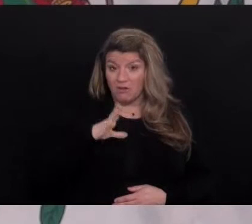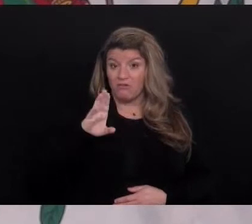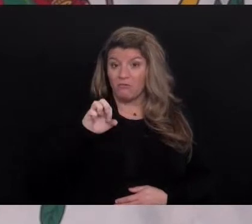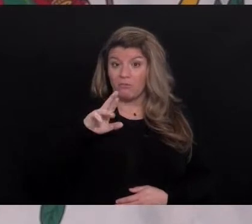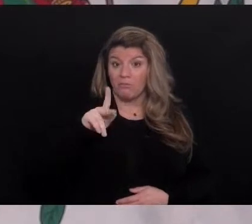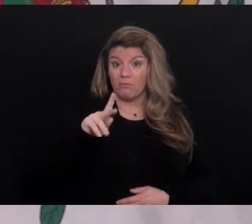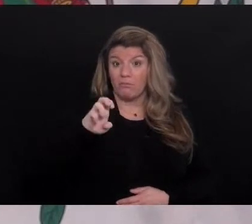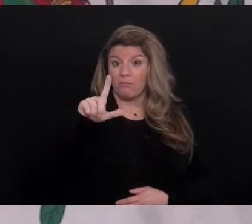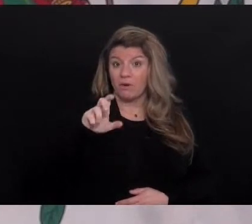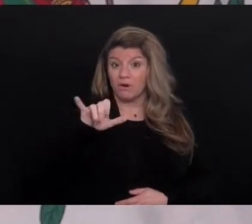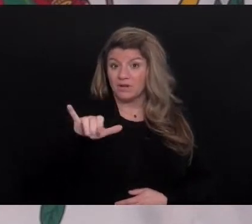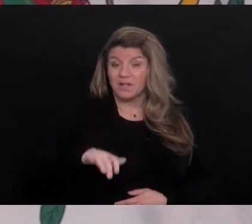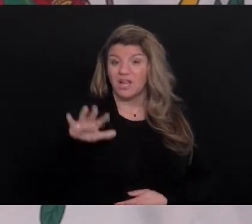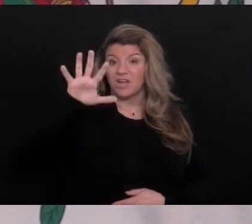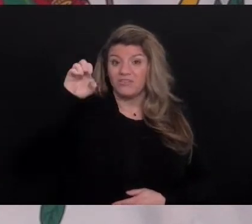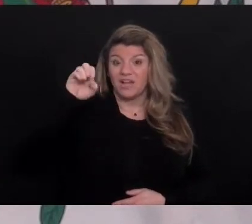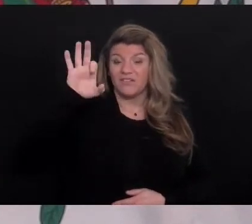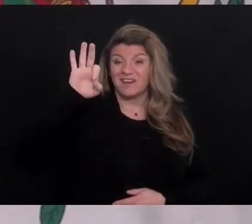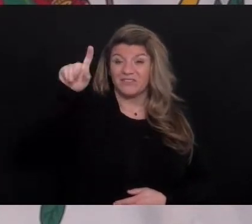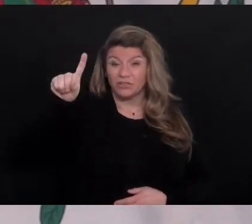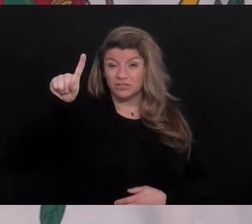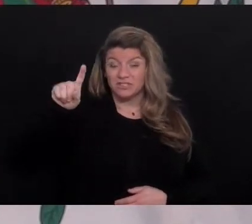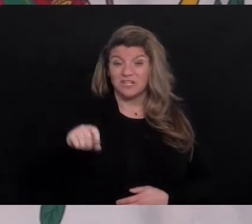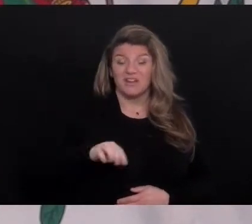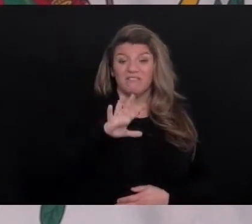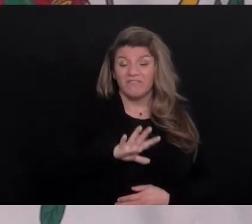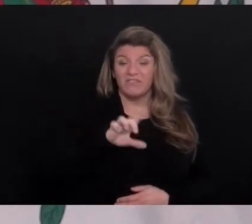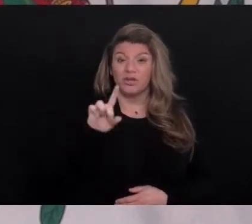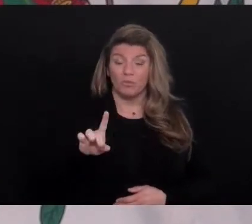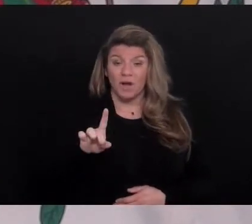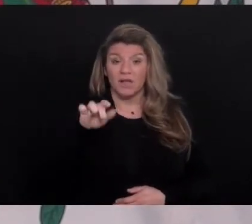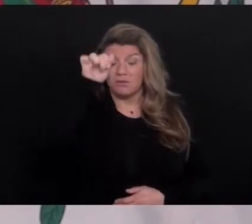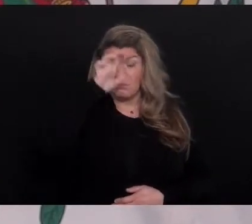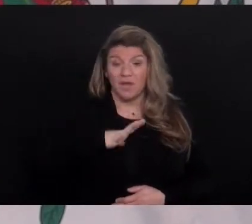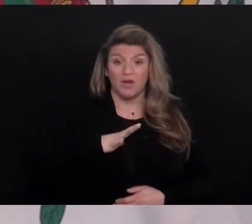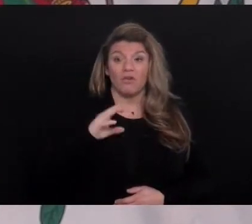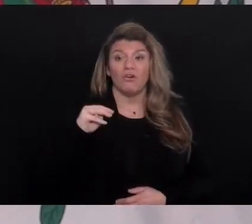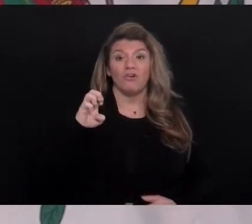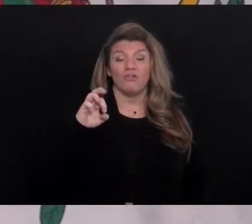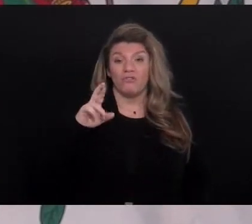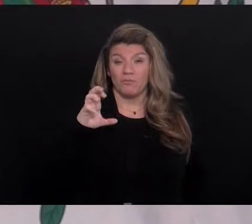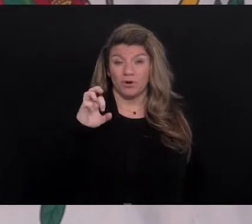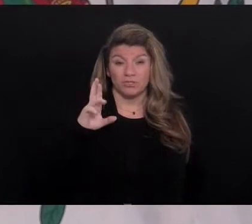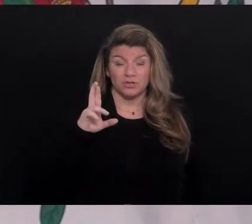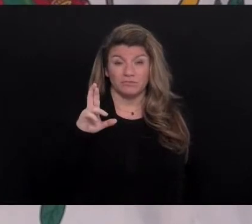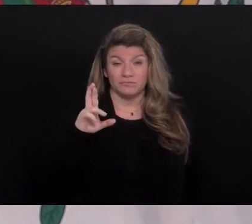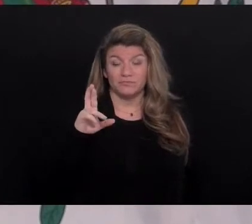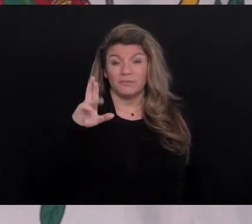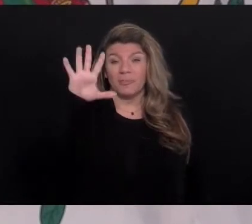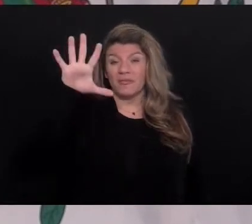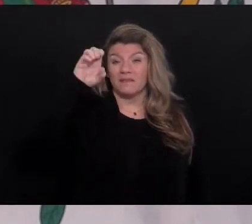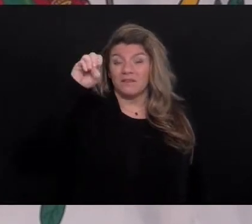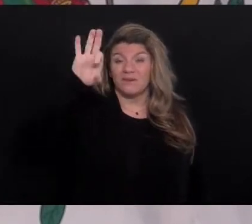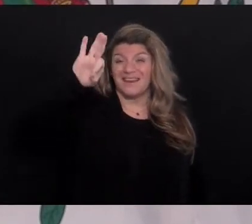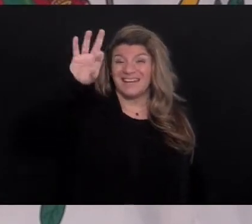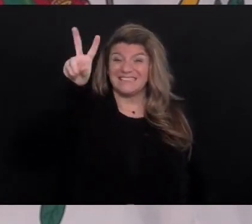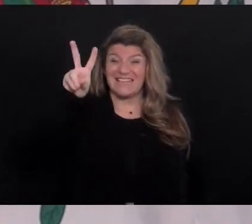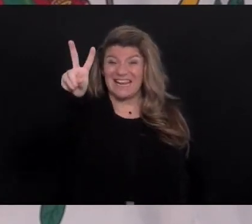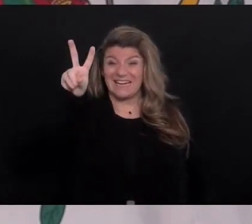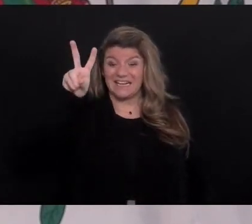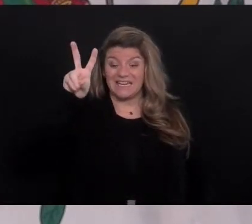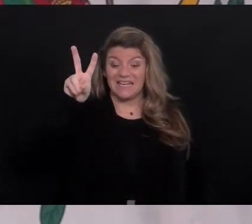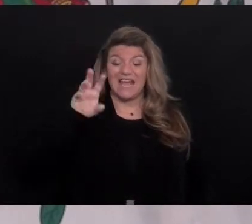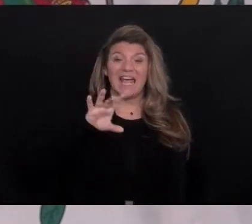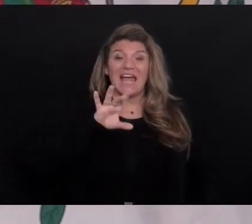County. The 5,091st is a 51-year-old male from Mercer County. The 5,092nd is